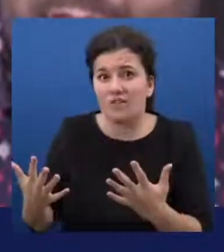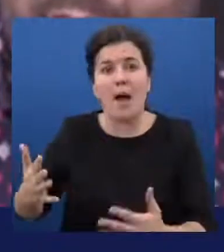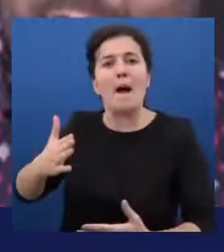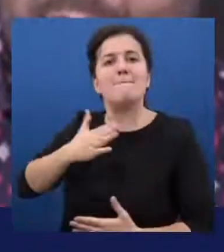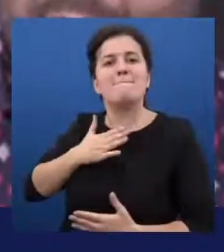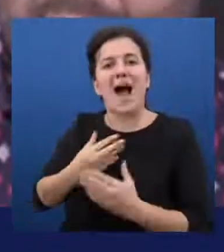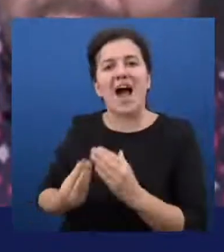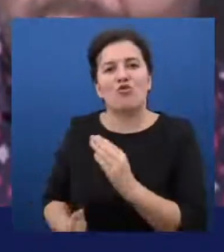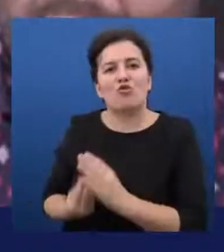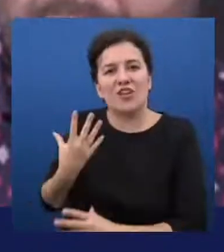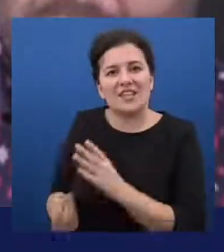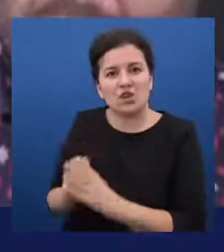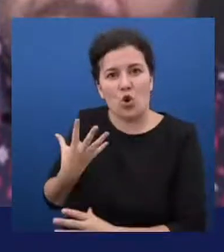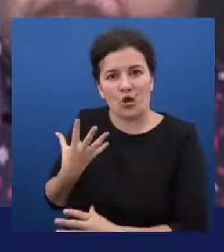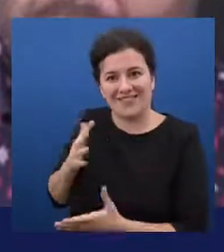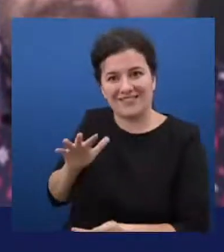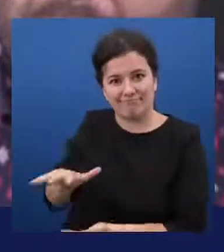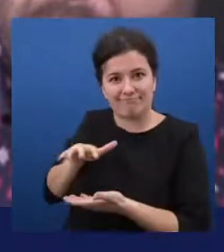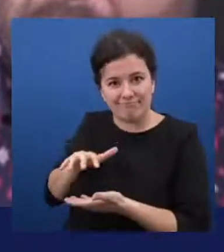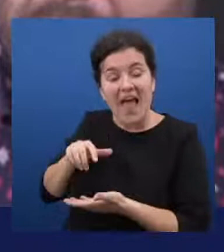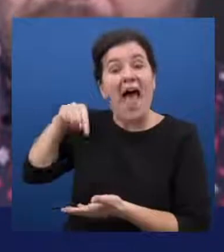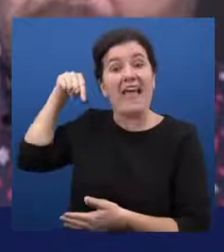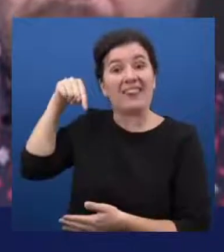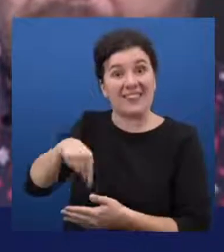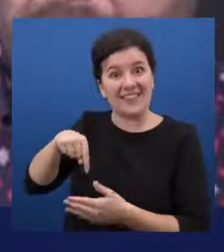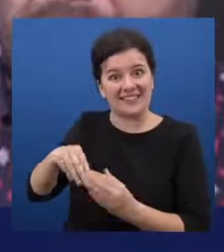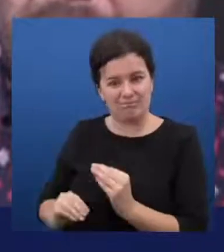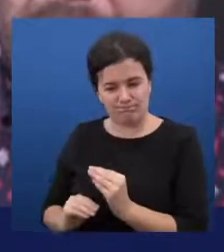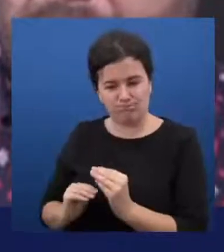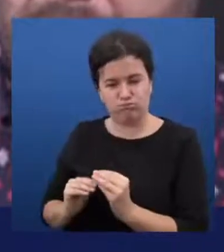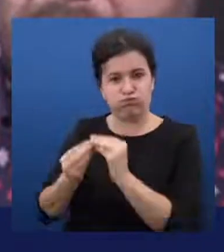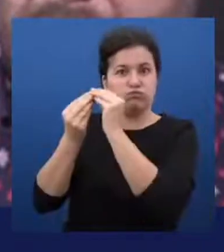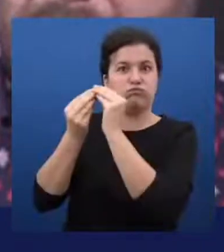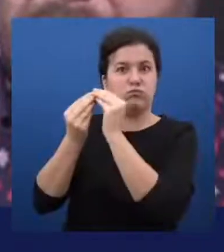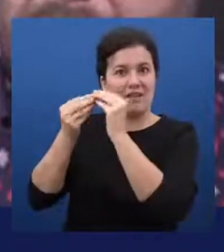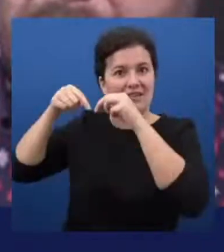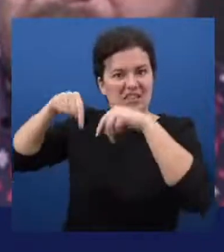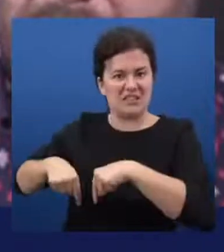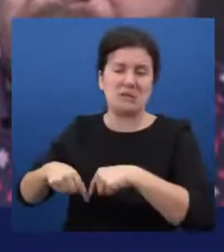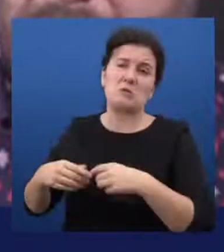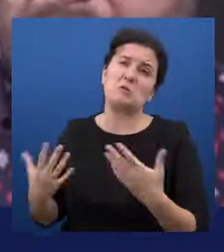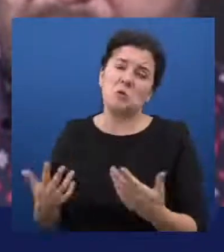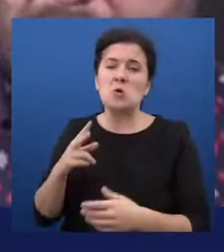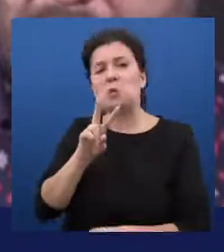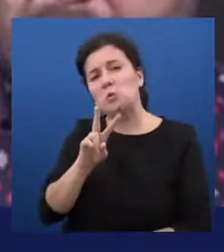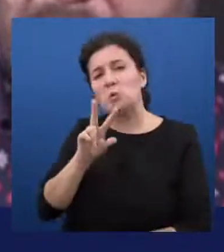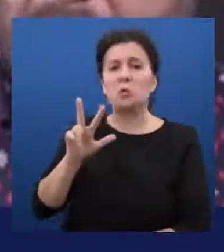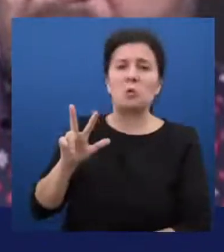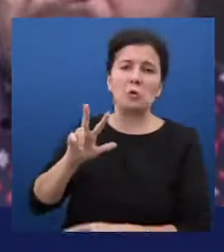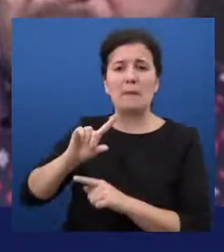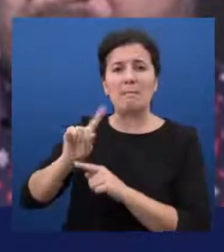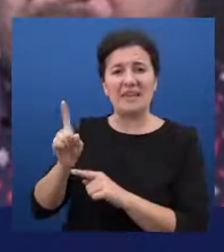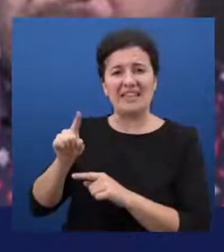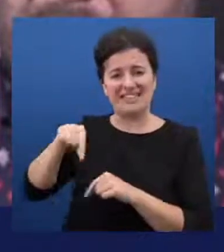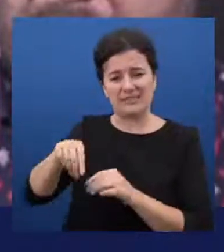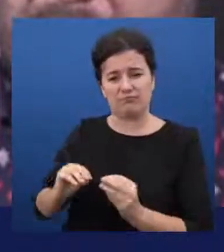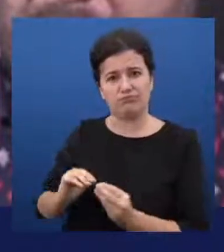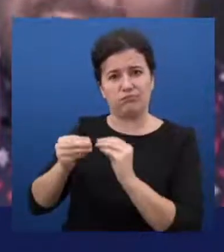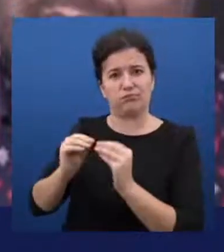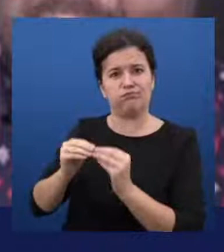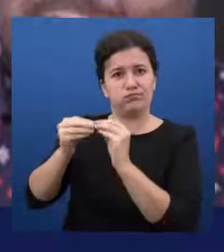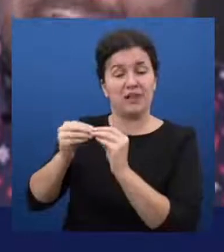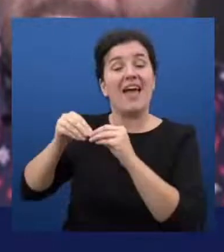basically, you create a resource group, and the resource itself, it will take you another 2 to 3 minutes. Or maybe, I think 2 minutes, to be